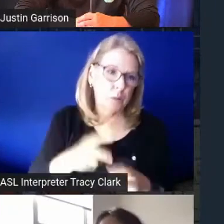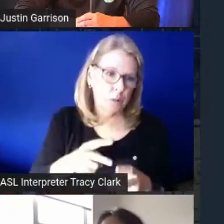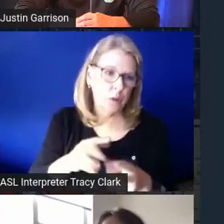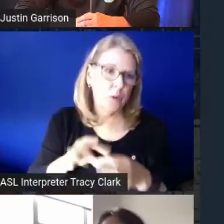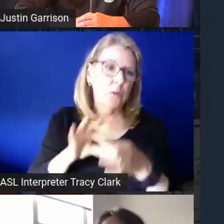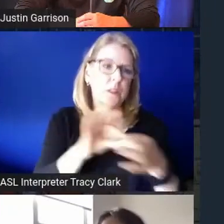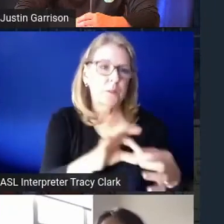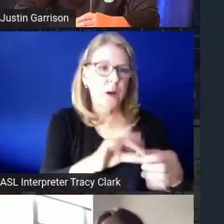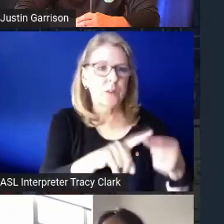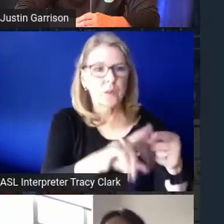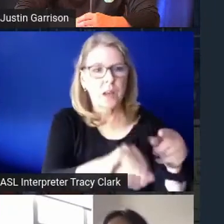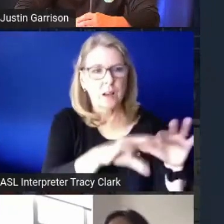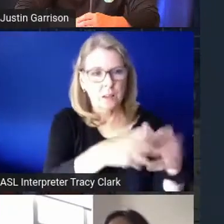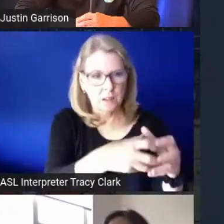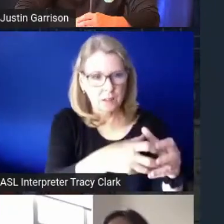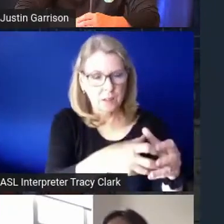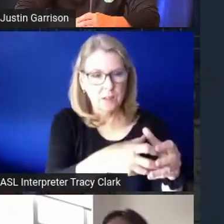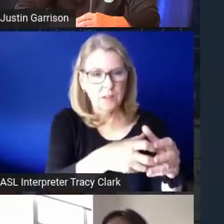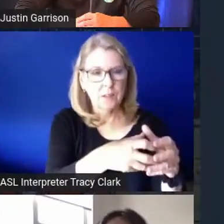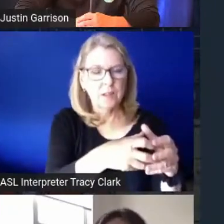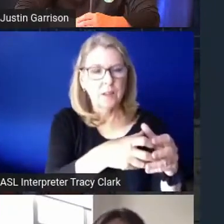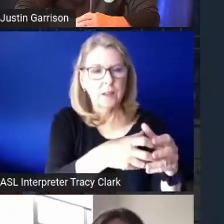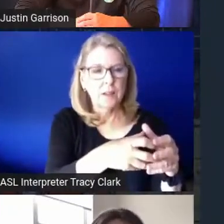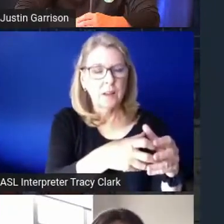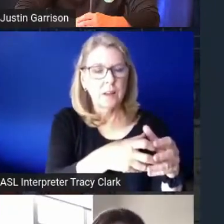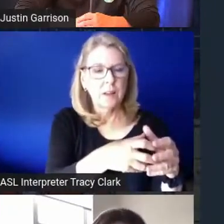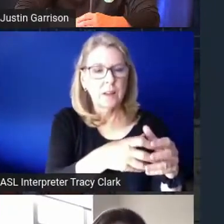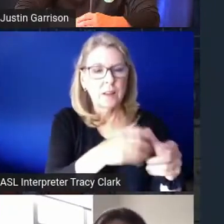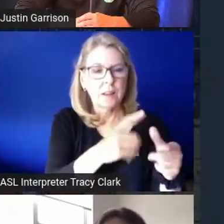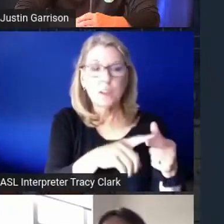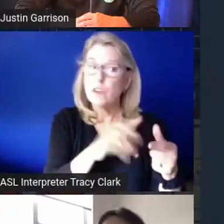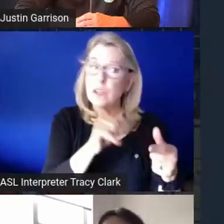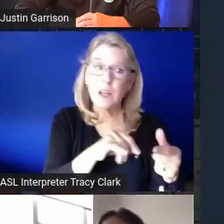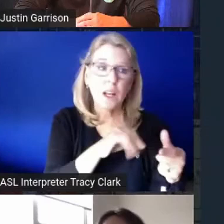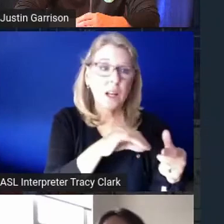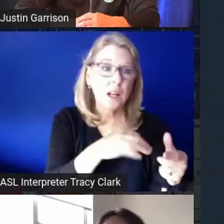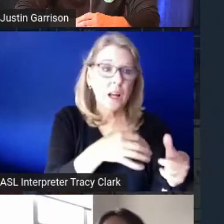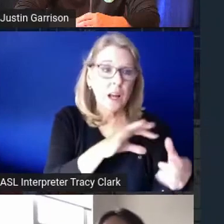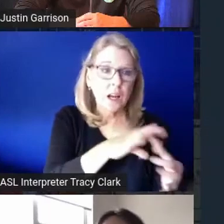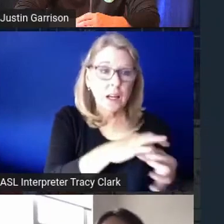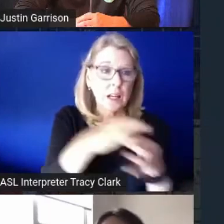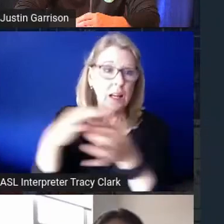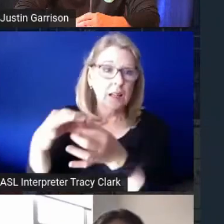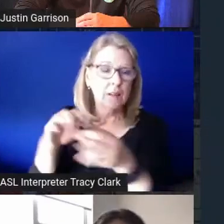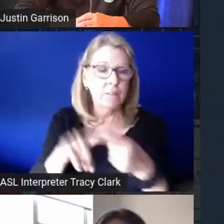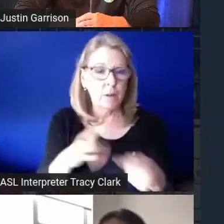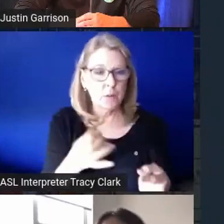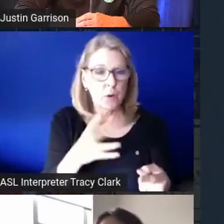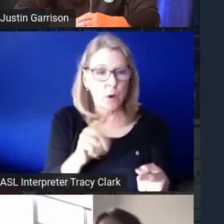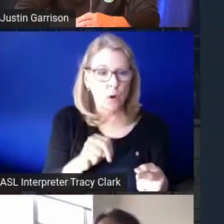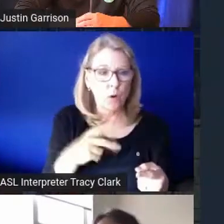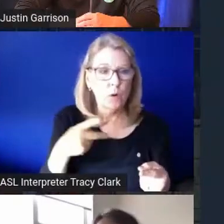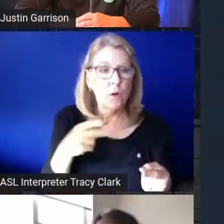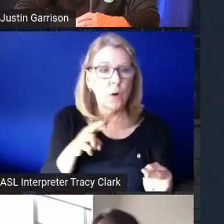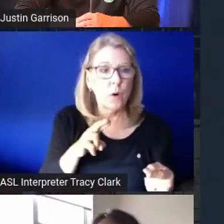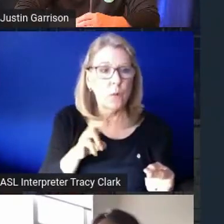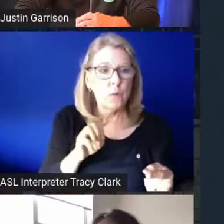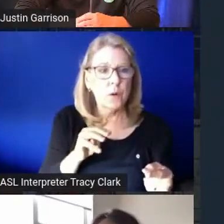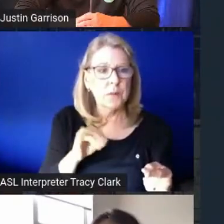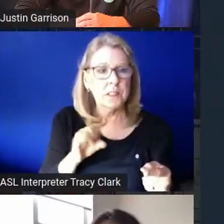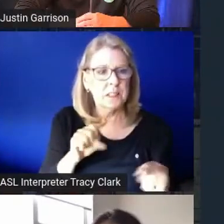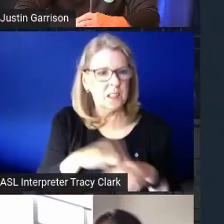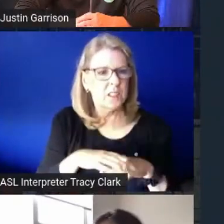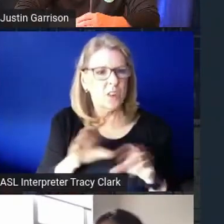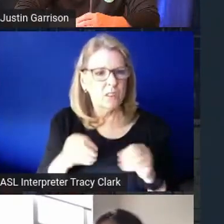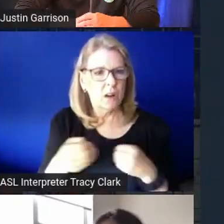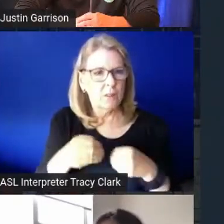do this, connect the cluster from your own on-premise data center and any colo, or you can